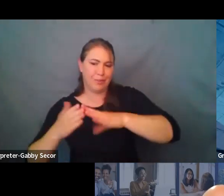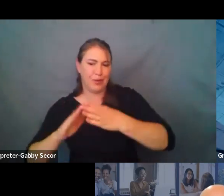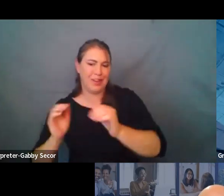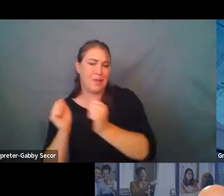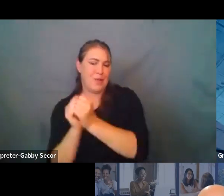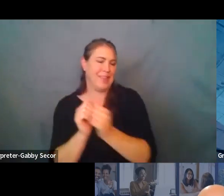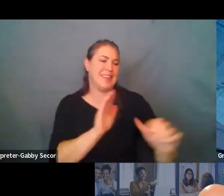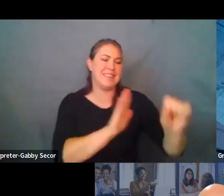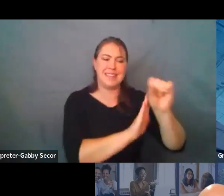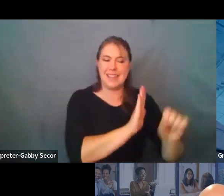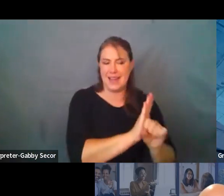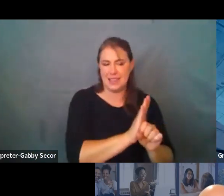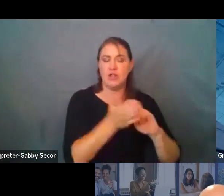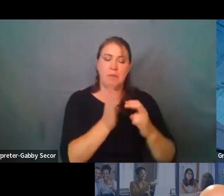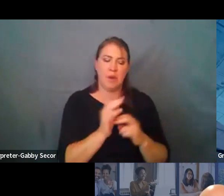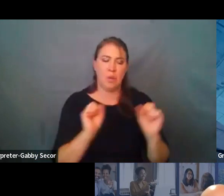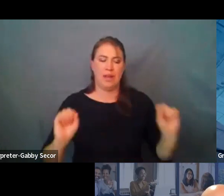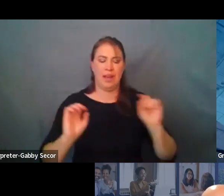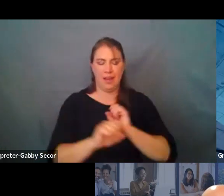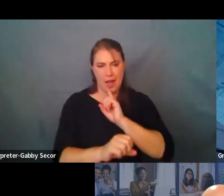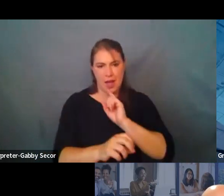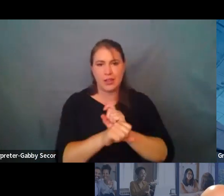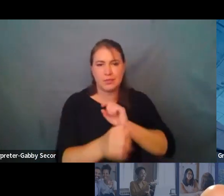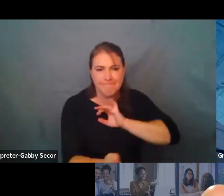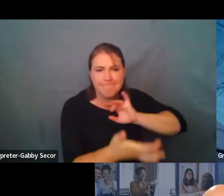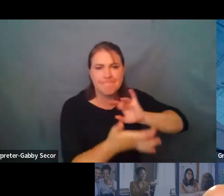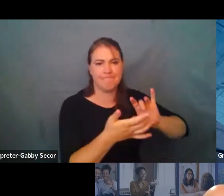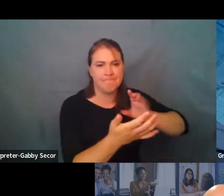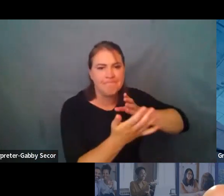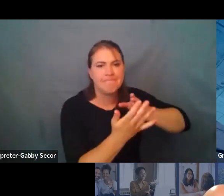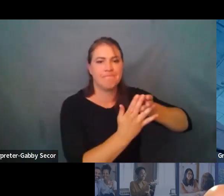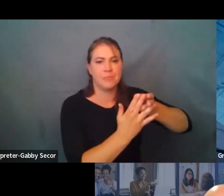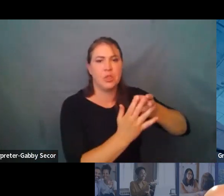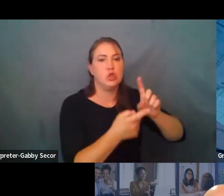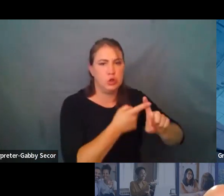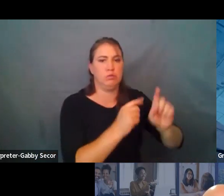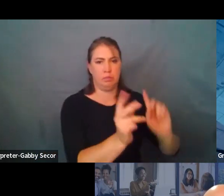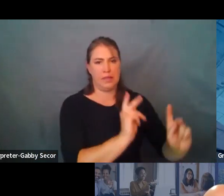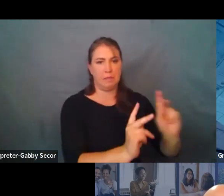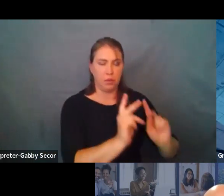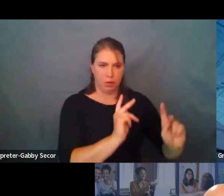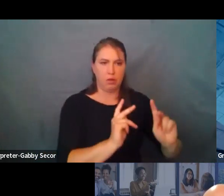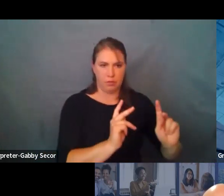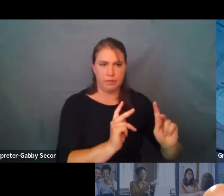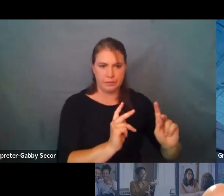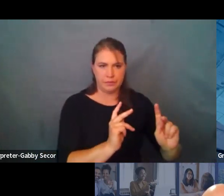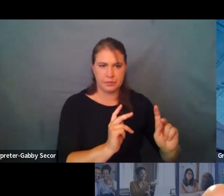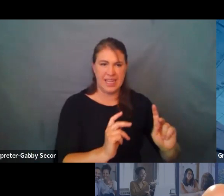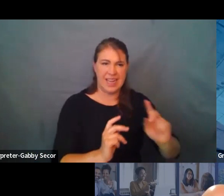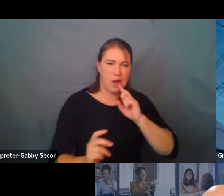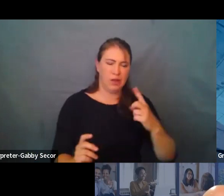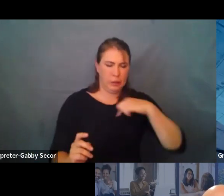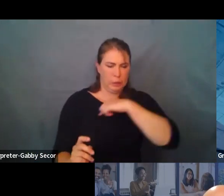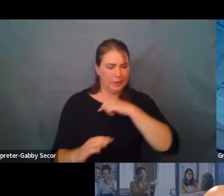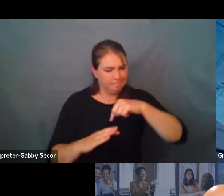so that we can reach consumers. And yesterday we heard Julian Joseph speak to the important role that housing counselors